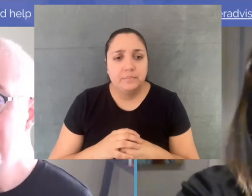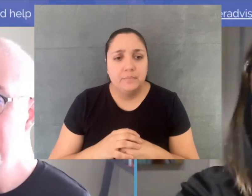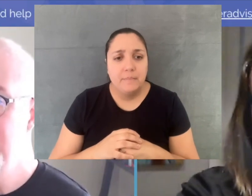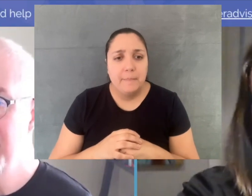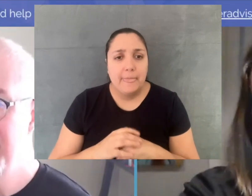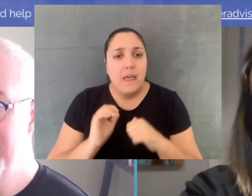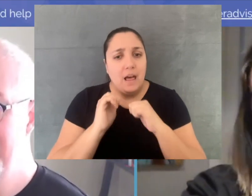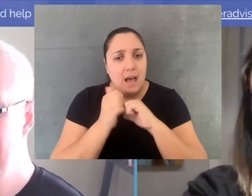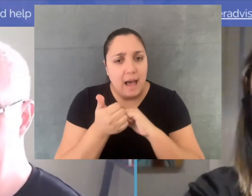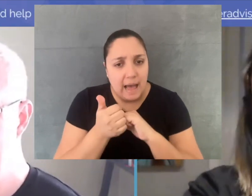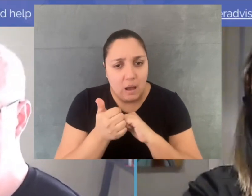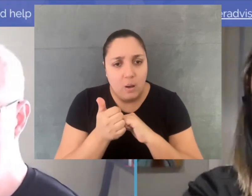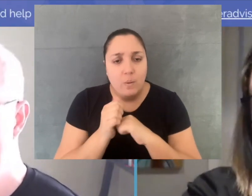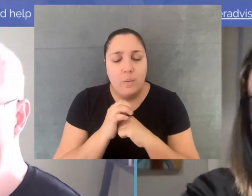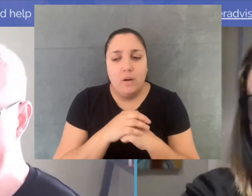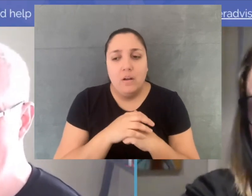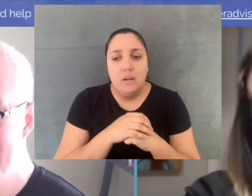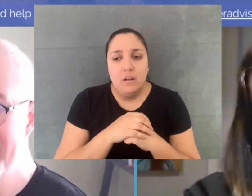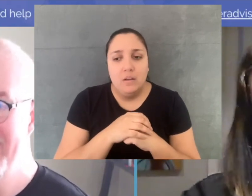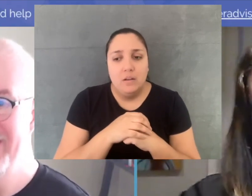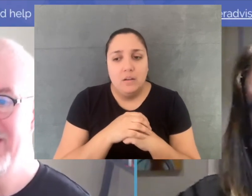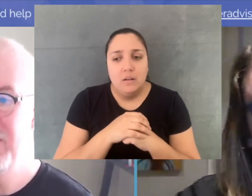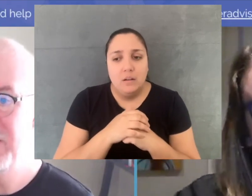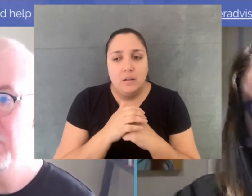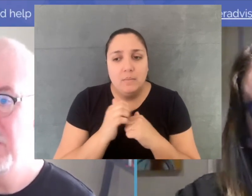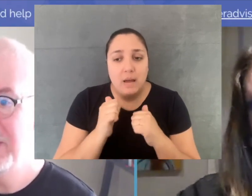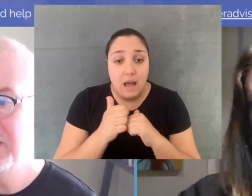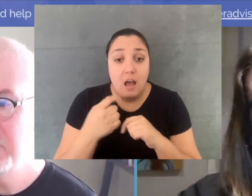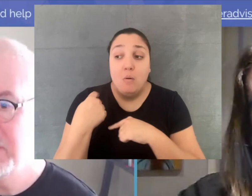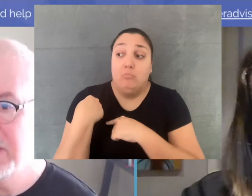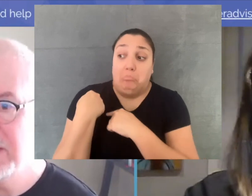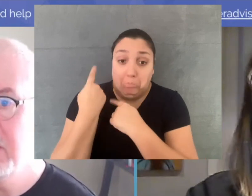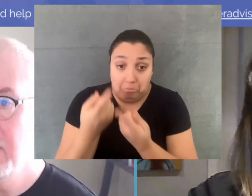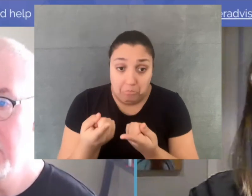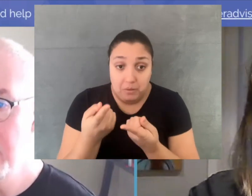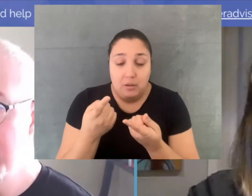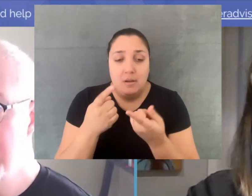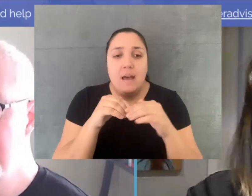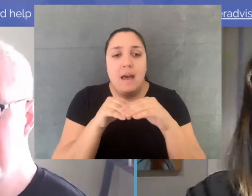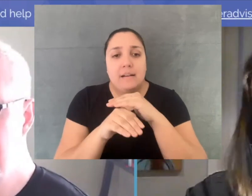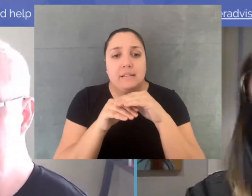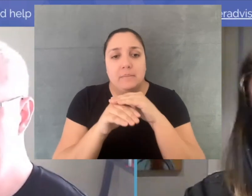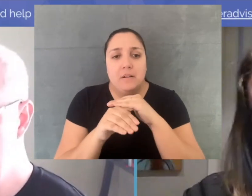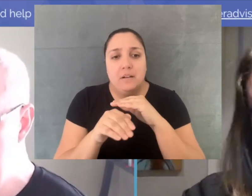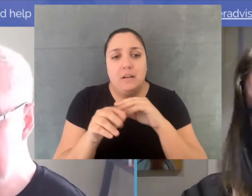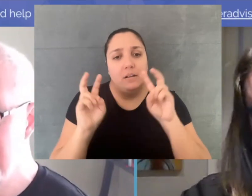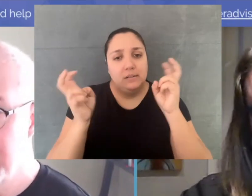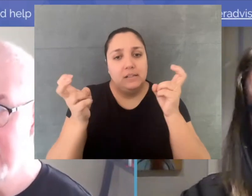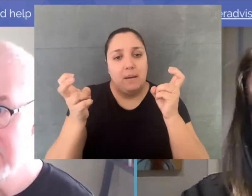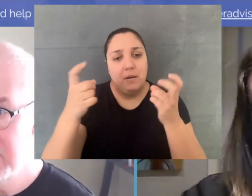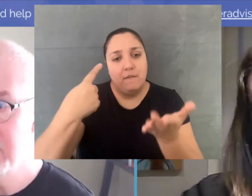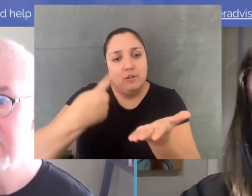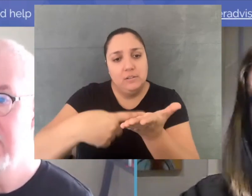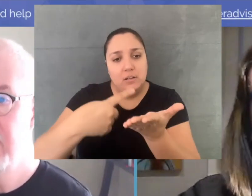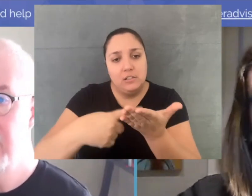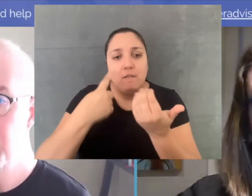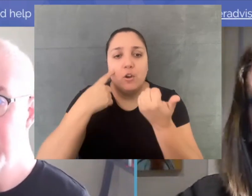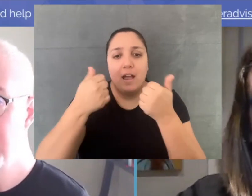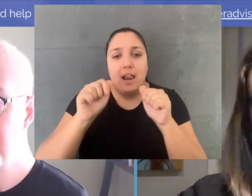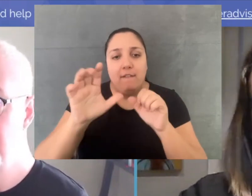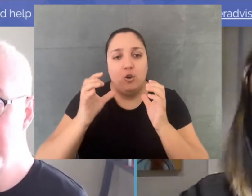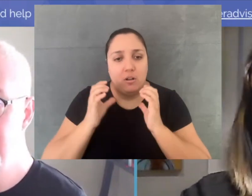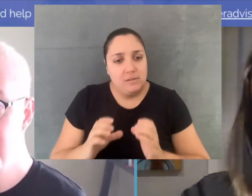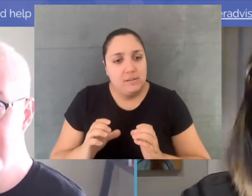how or has accessibility been a topic of discussion